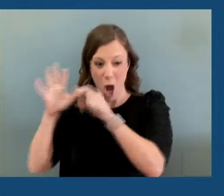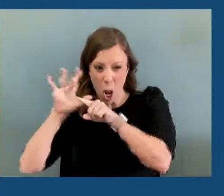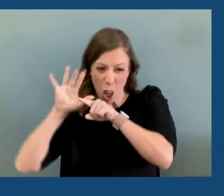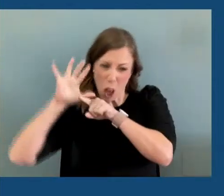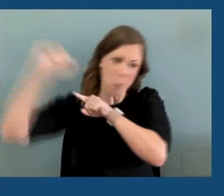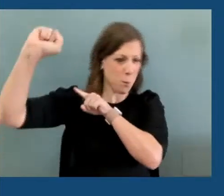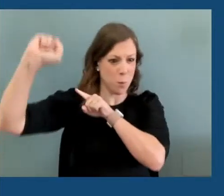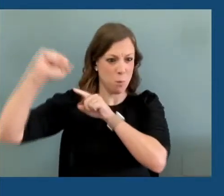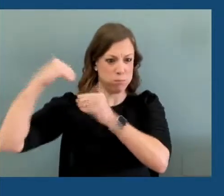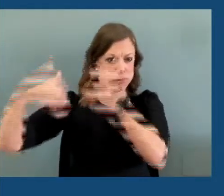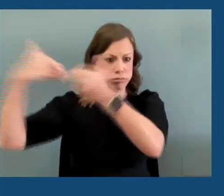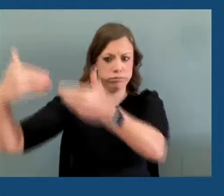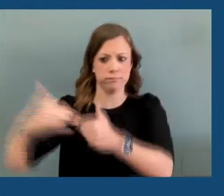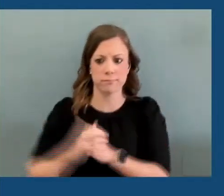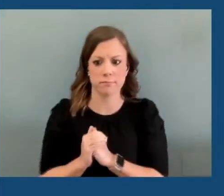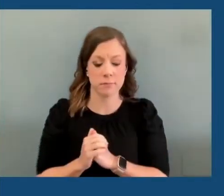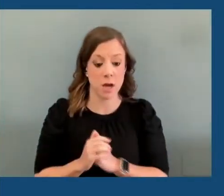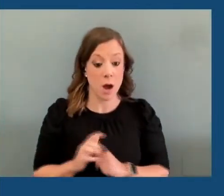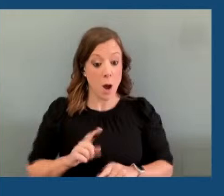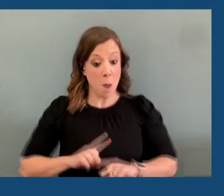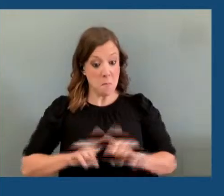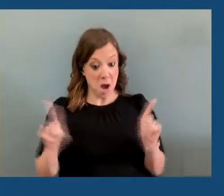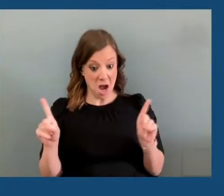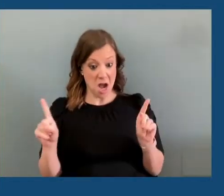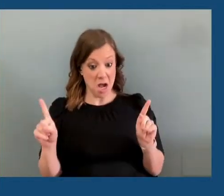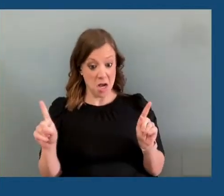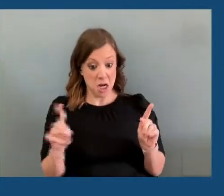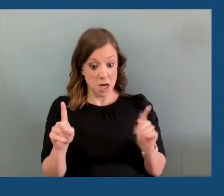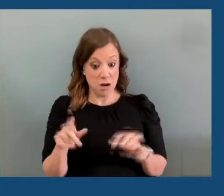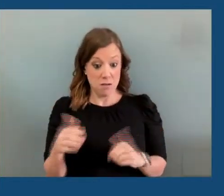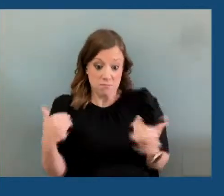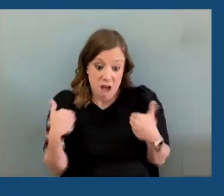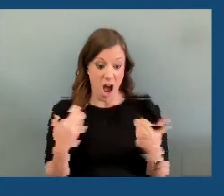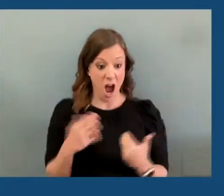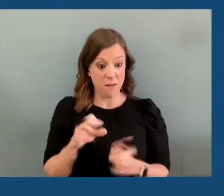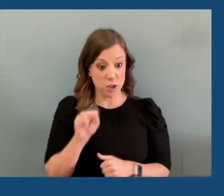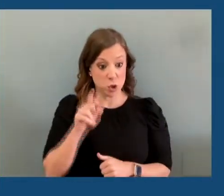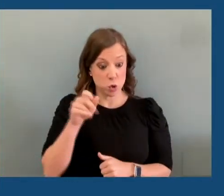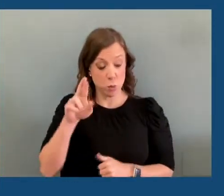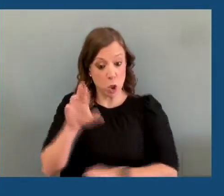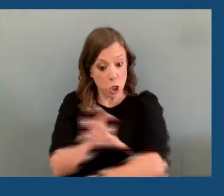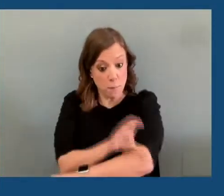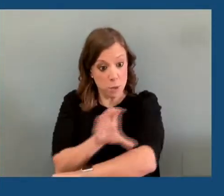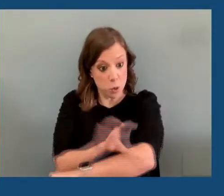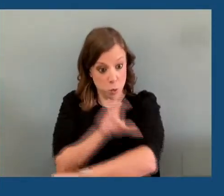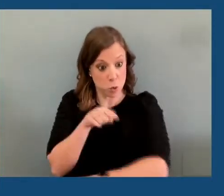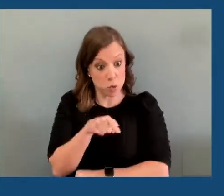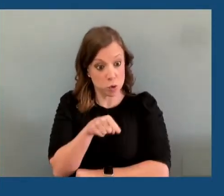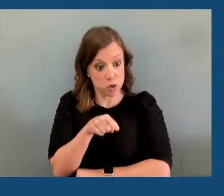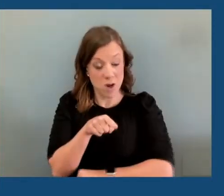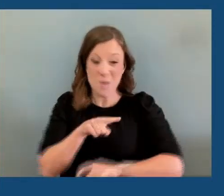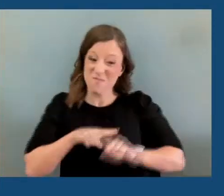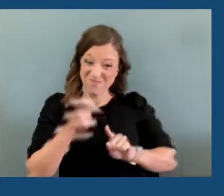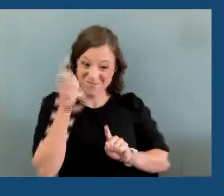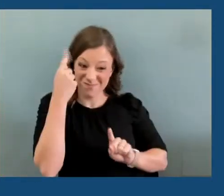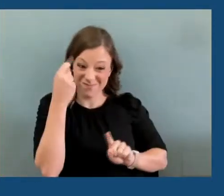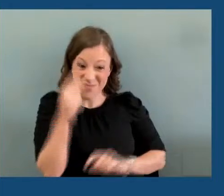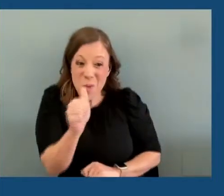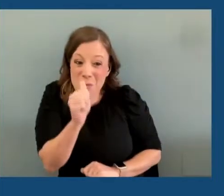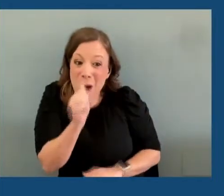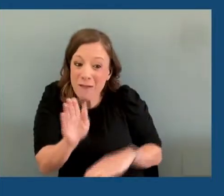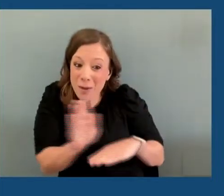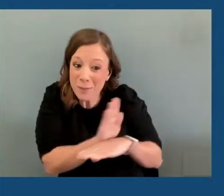exist. And until today, they had been in the hands of private companies,